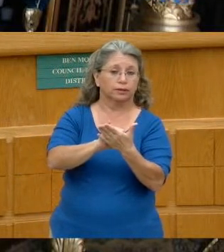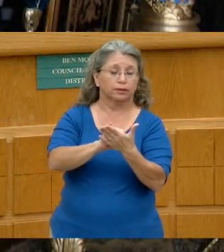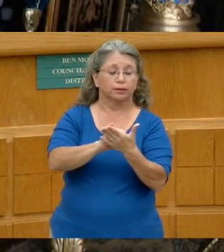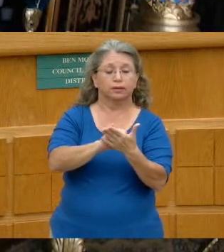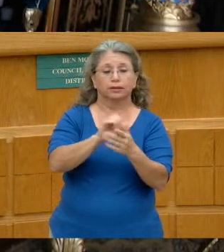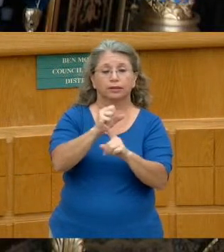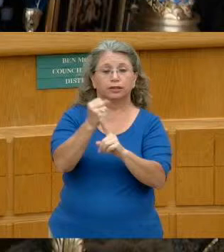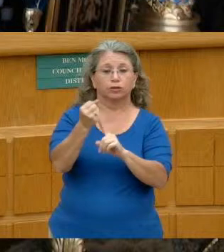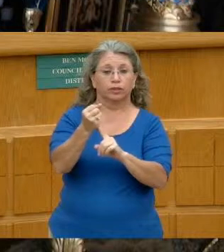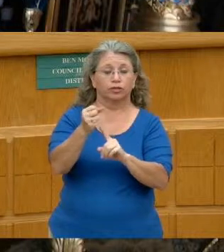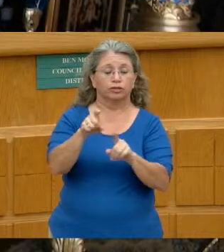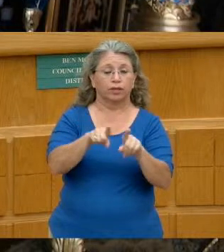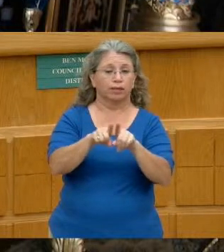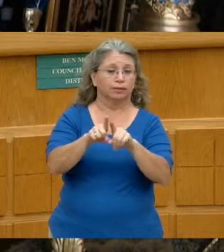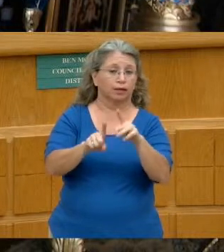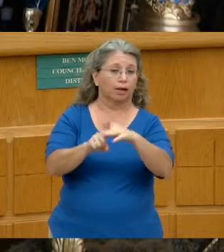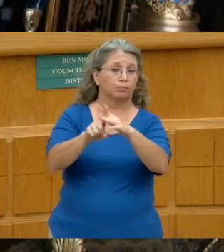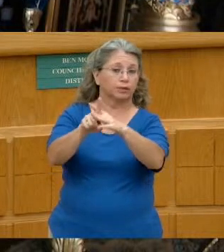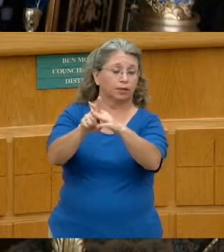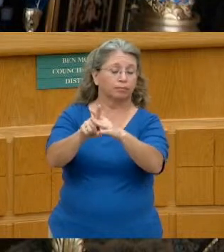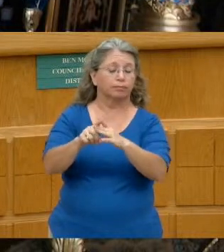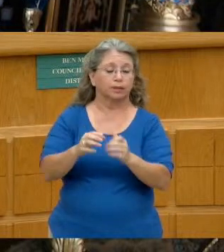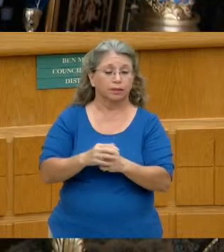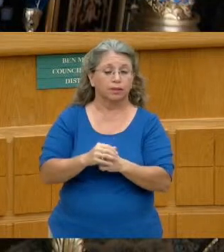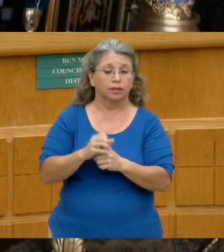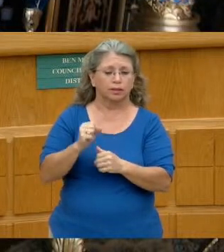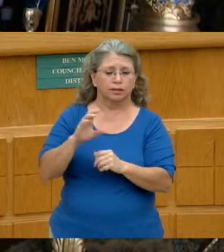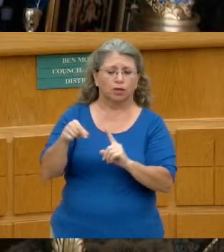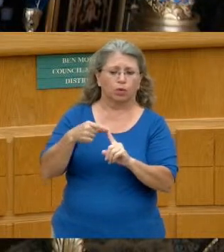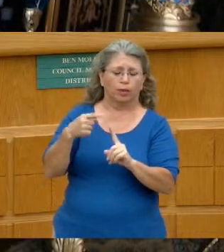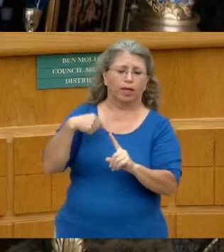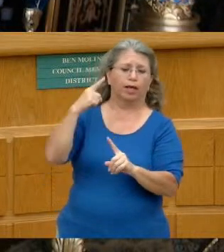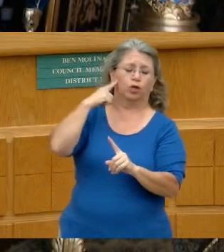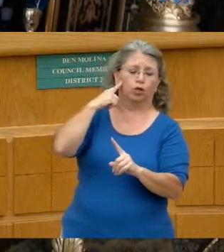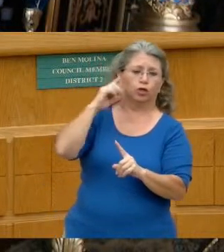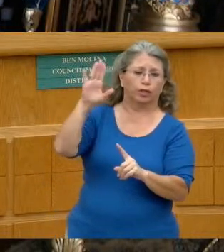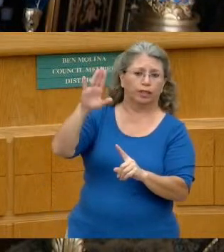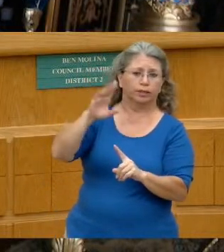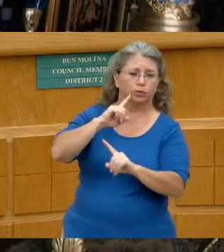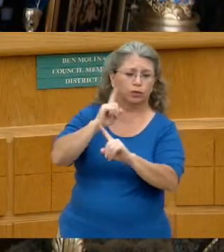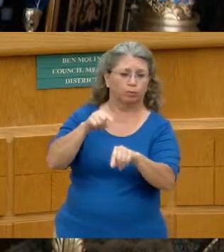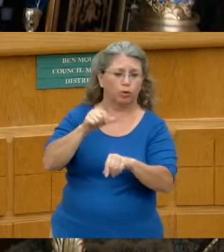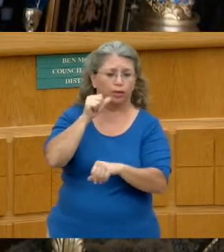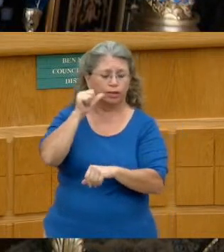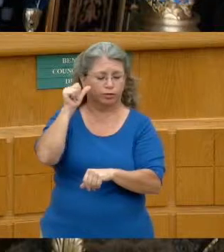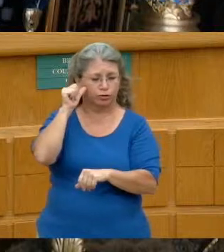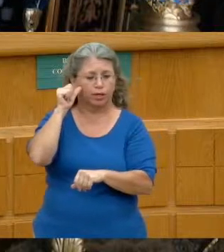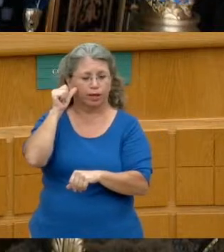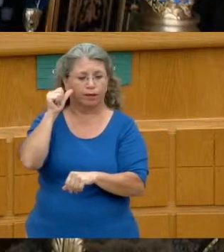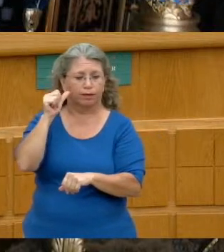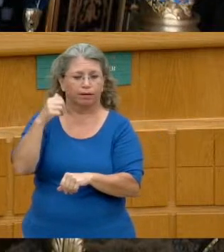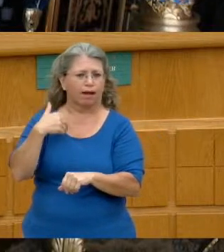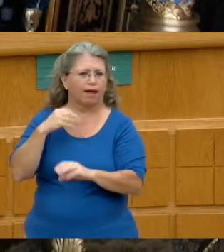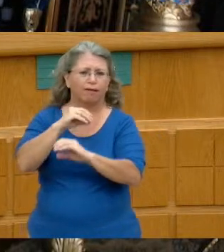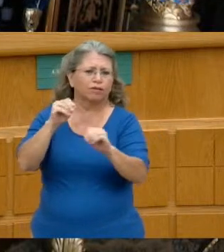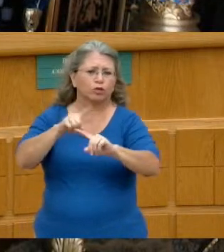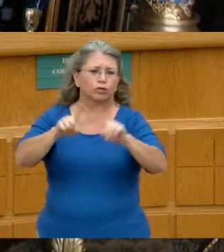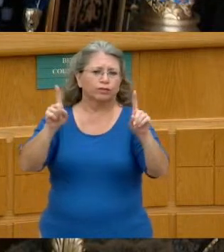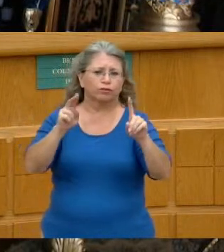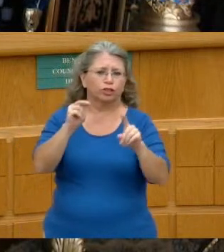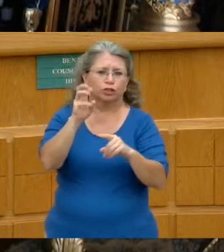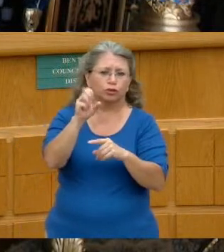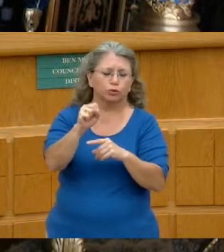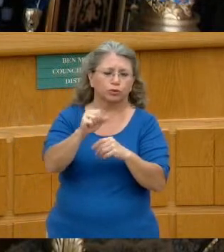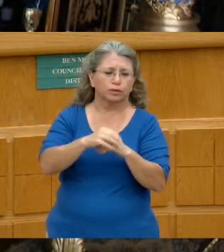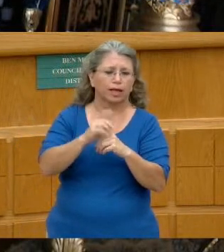public health. So this told us yesterday, and I have no different news to report. In fact, I think our news is